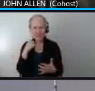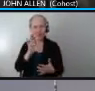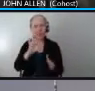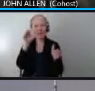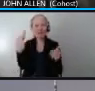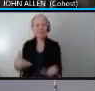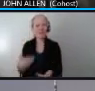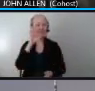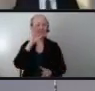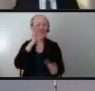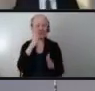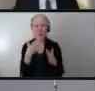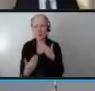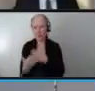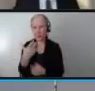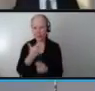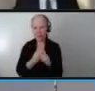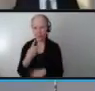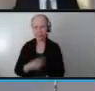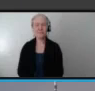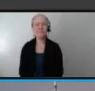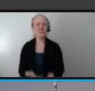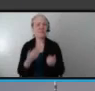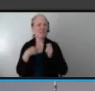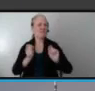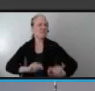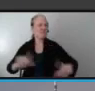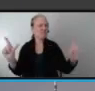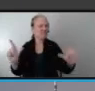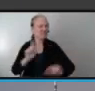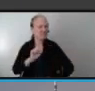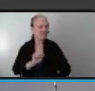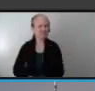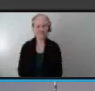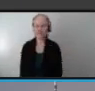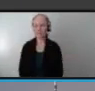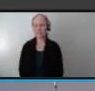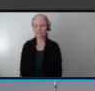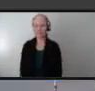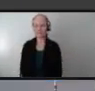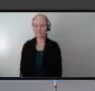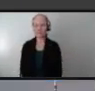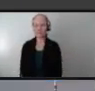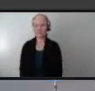morning, everyone. Let me get my slides up.